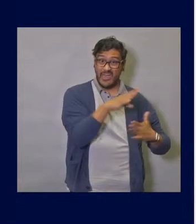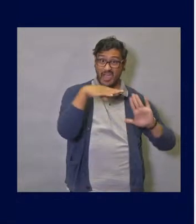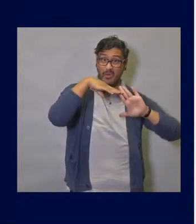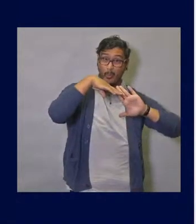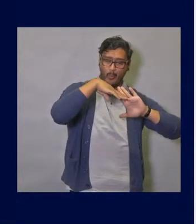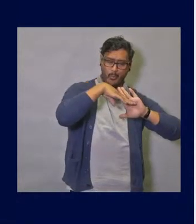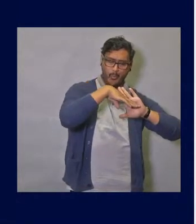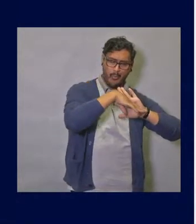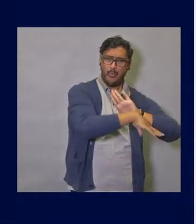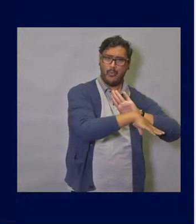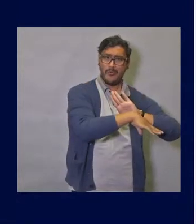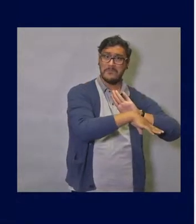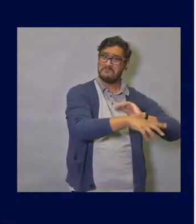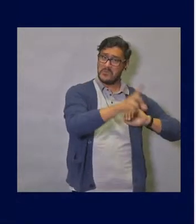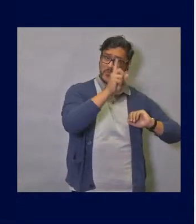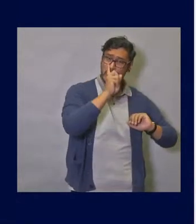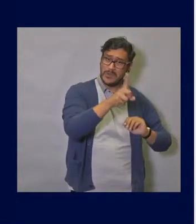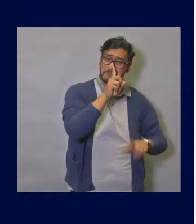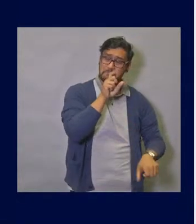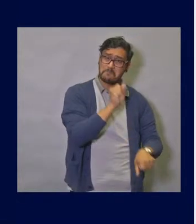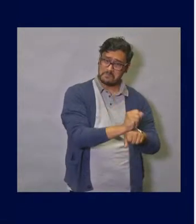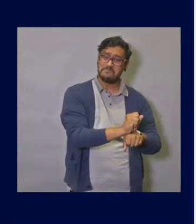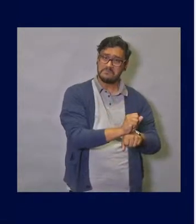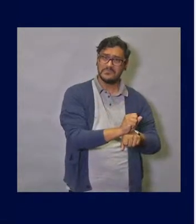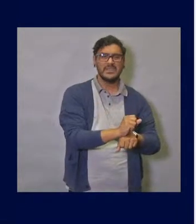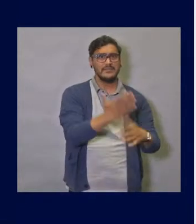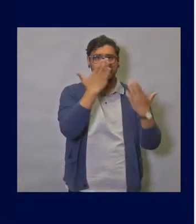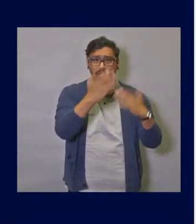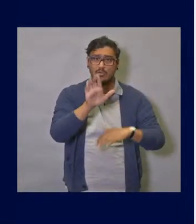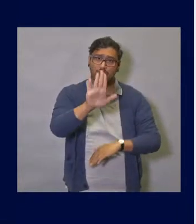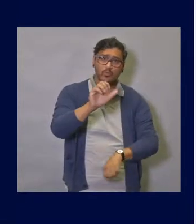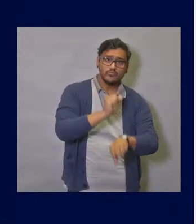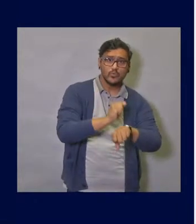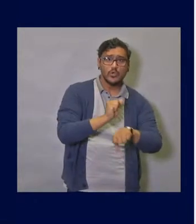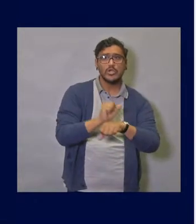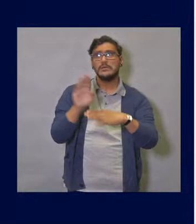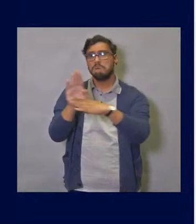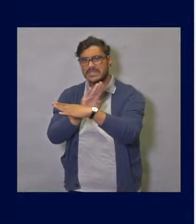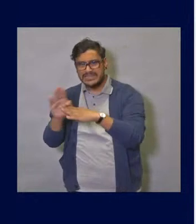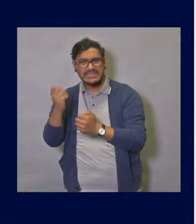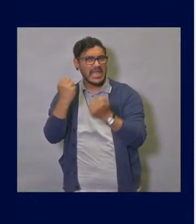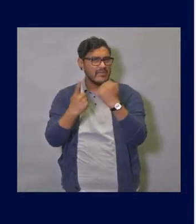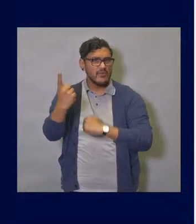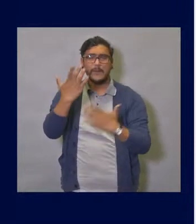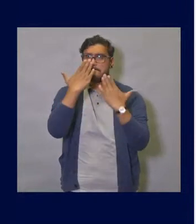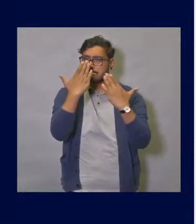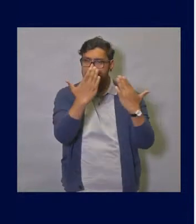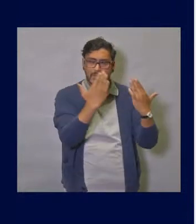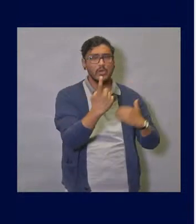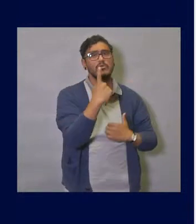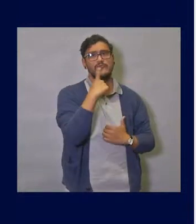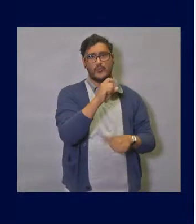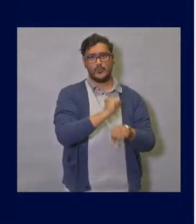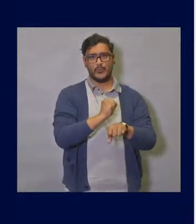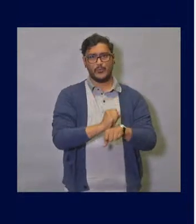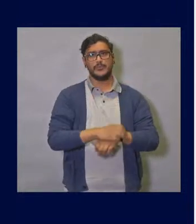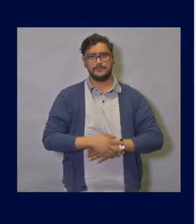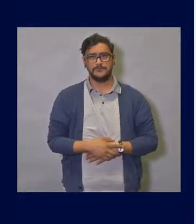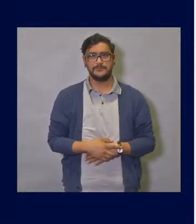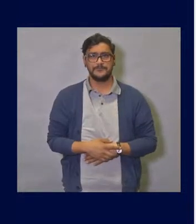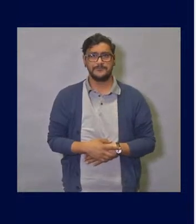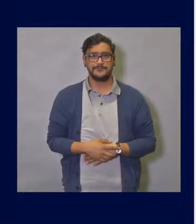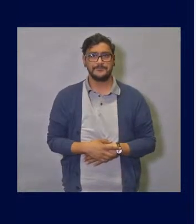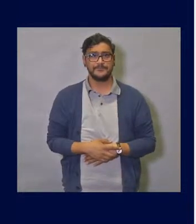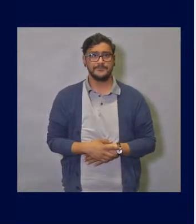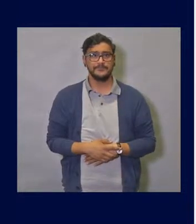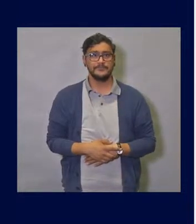choices made and the work done by everyone, individuals and businesses, that is making this possible. Next slide.